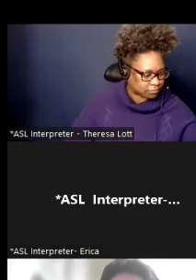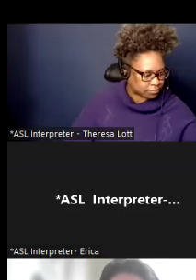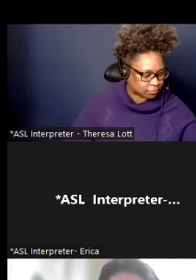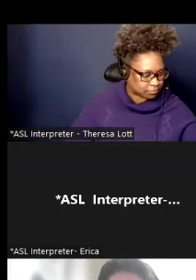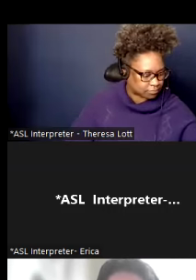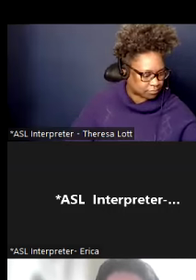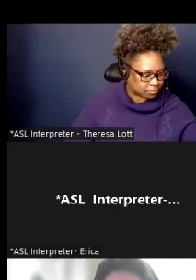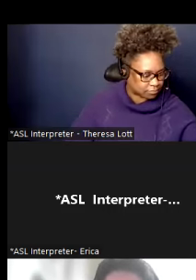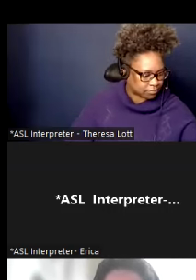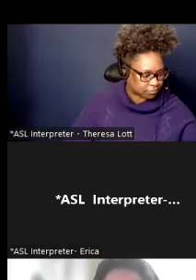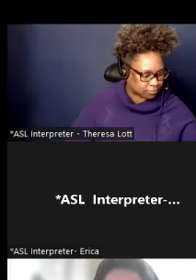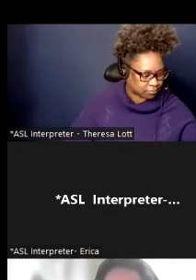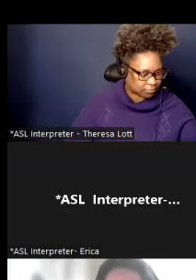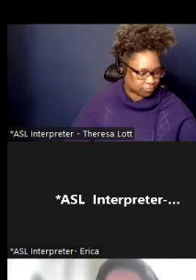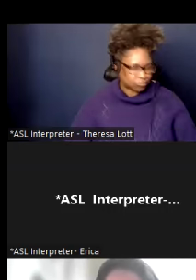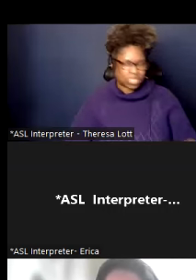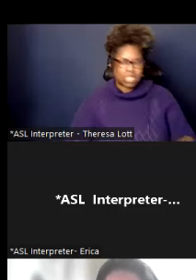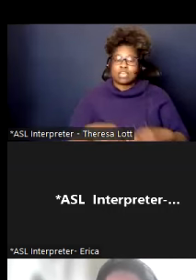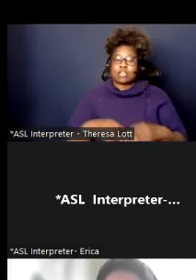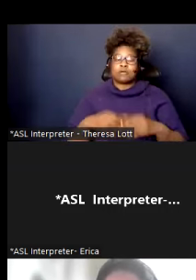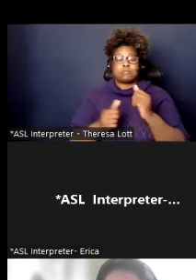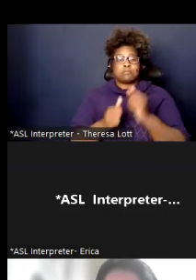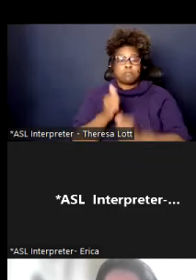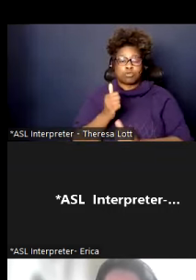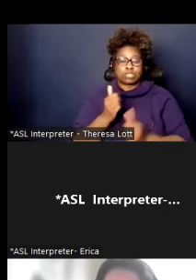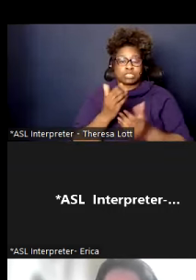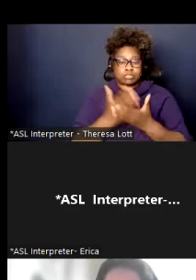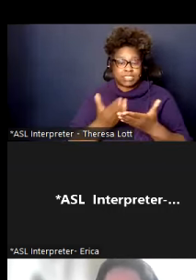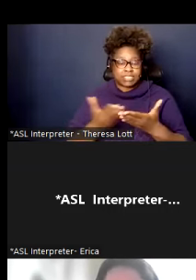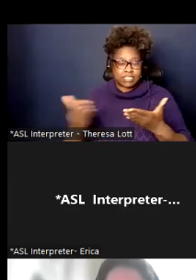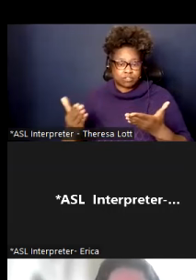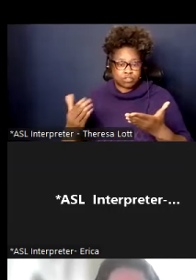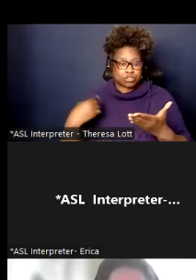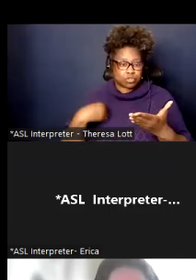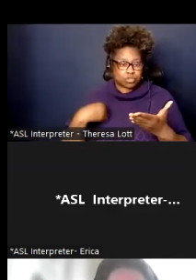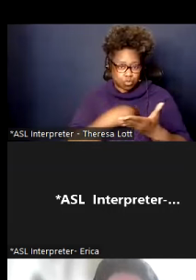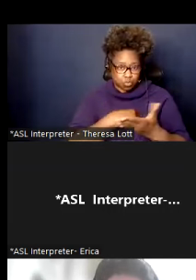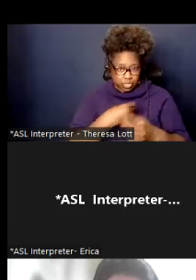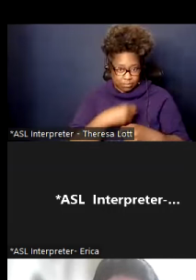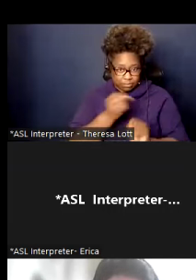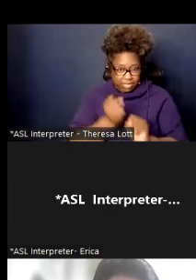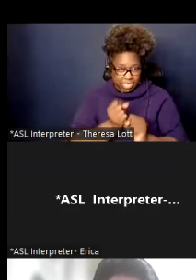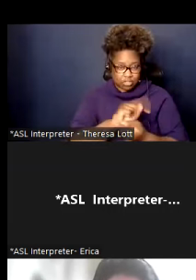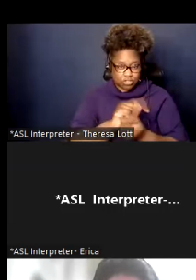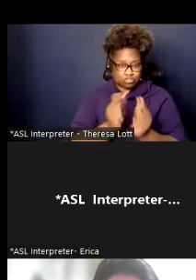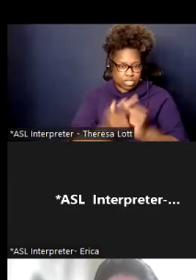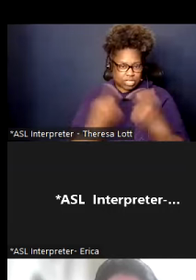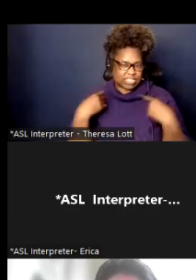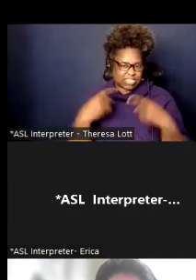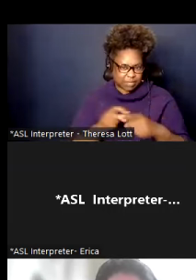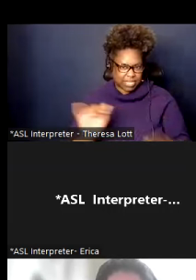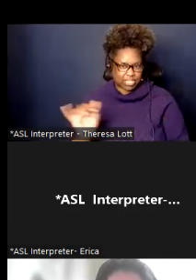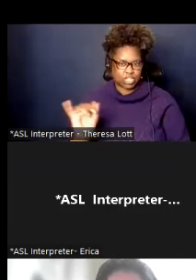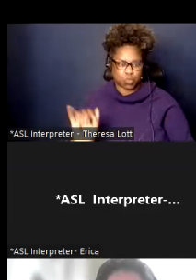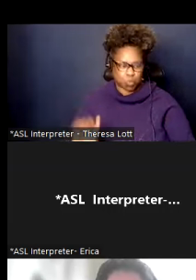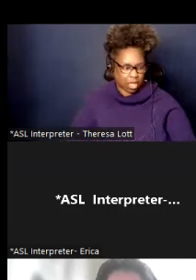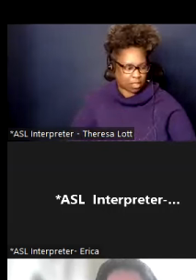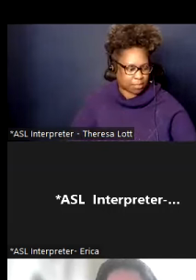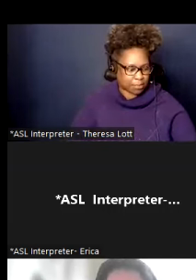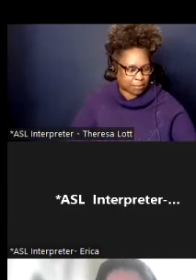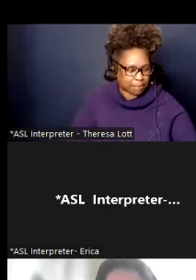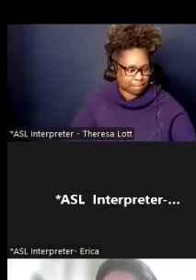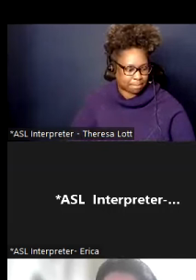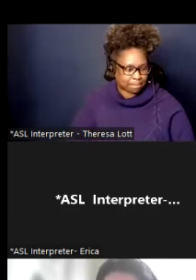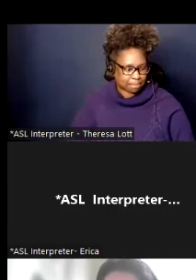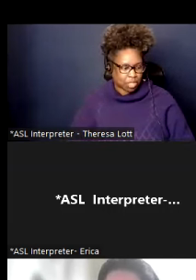us to where we are now. Most materials that we've made are translated into Spanish as well. We